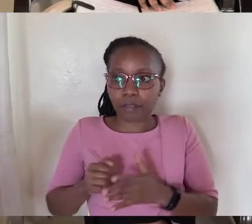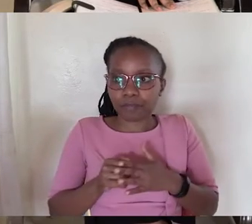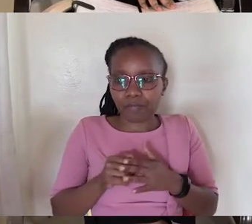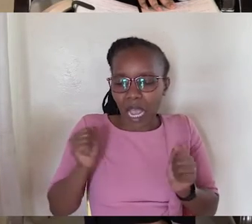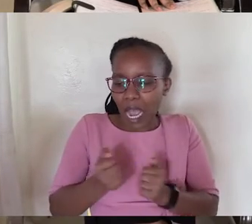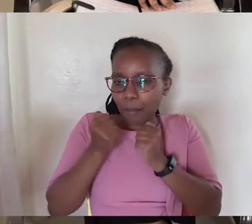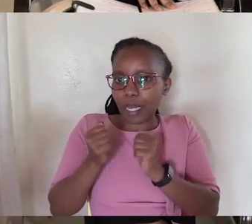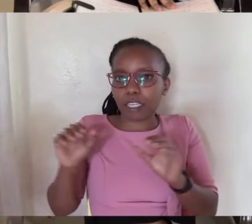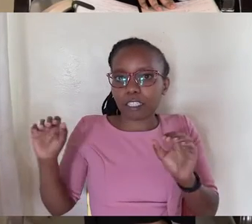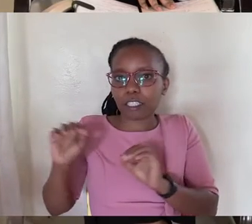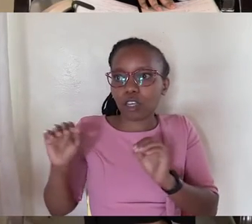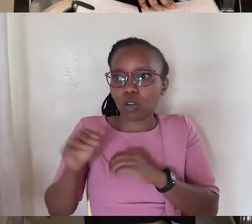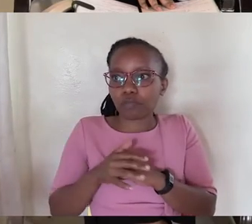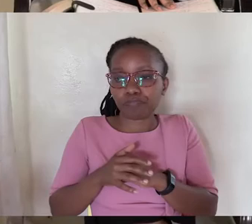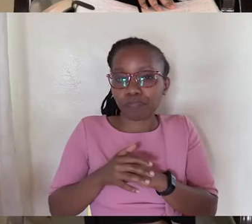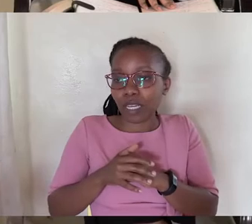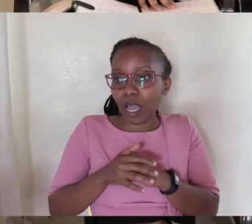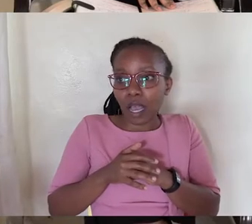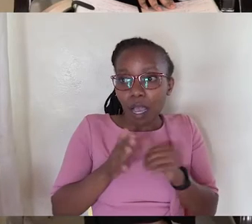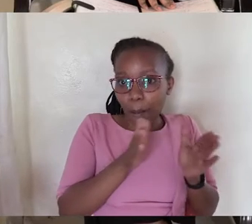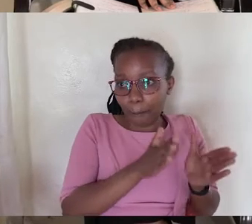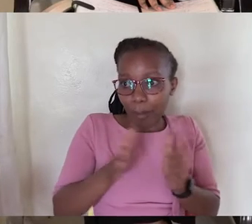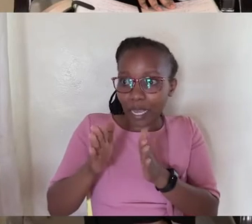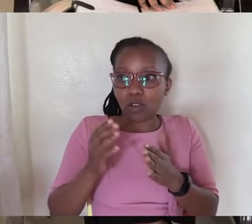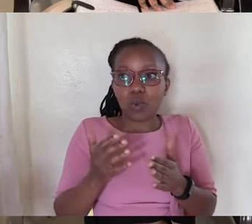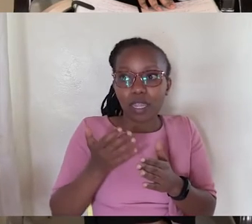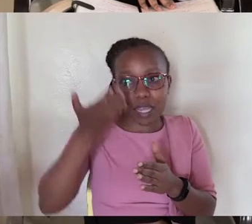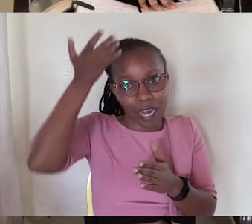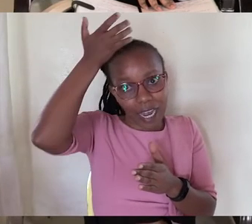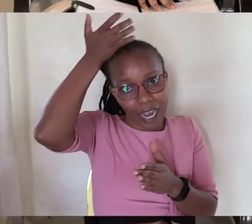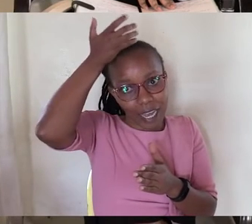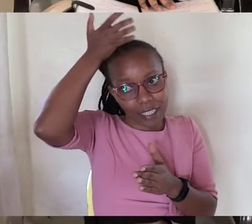So nothing happened. So even I had actually planned even with the nurses at Kenyatta.